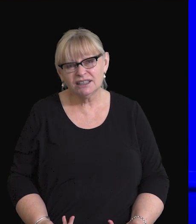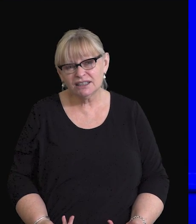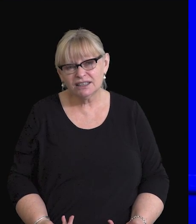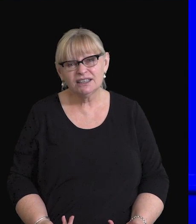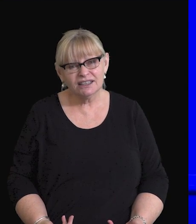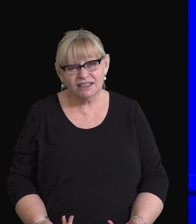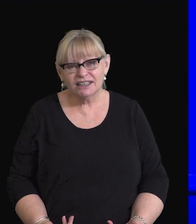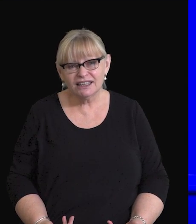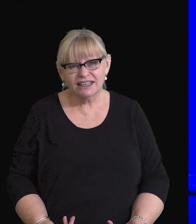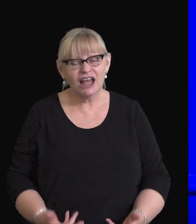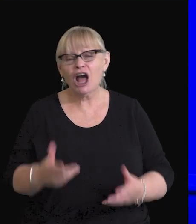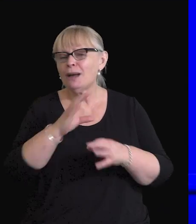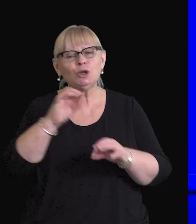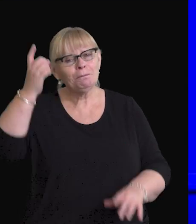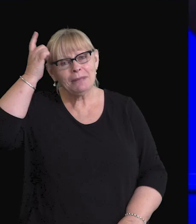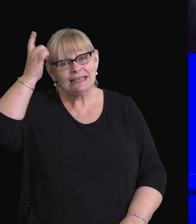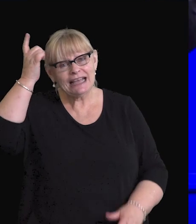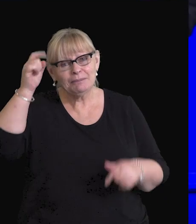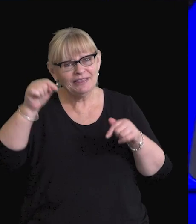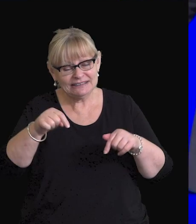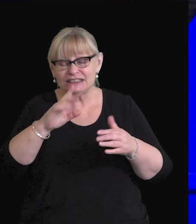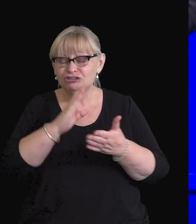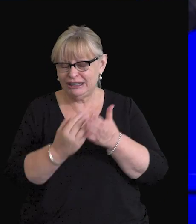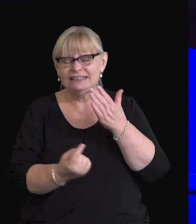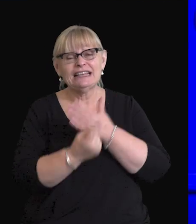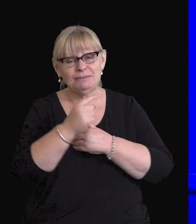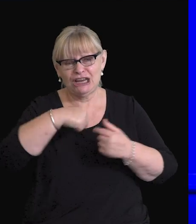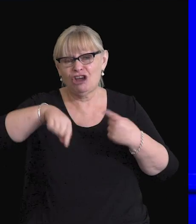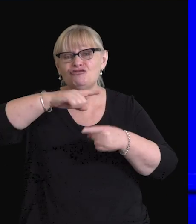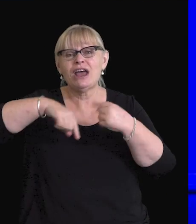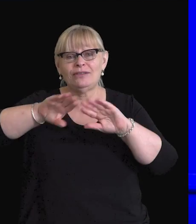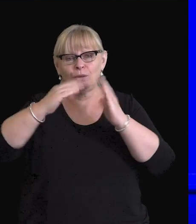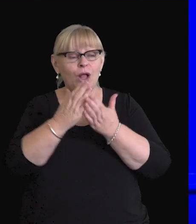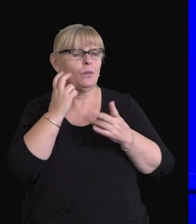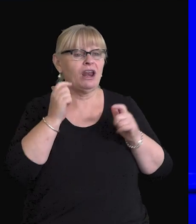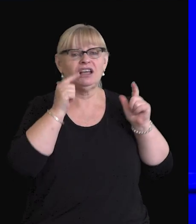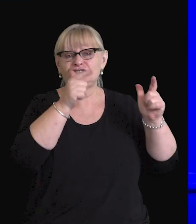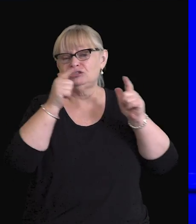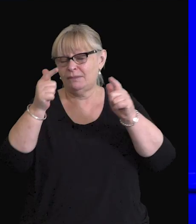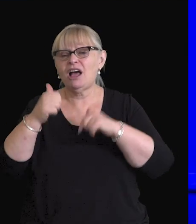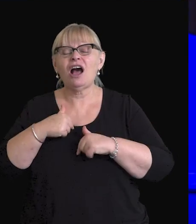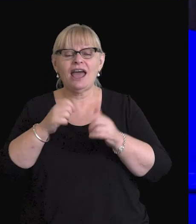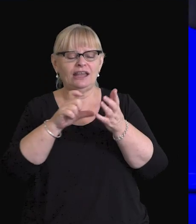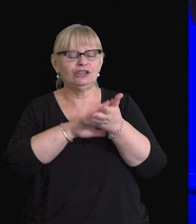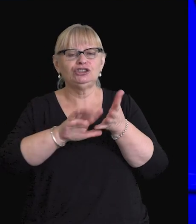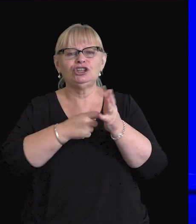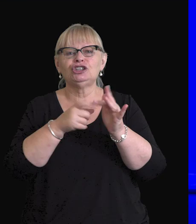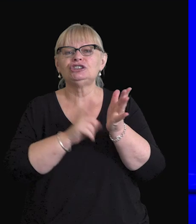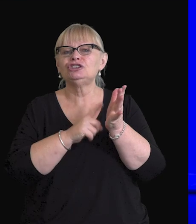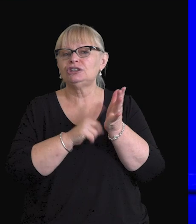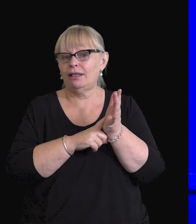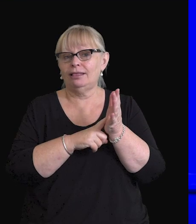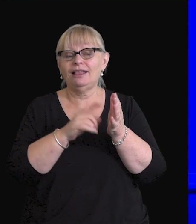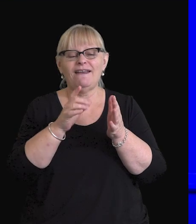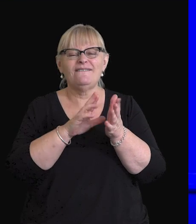This isn't just things I'm making up. This is real, this is happening around the world. When I travelled around the world on a Churchill Fellowship last year, I saw great things in